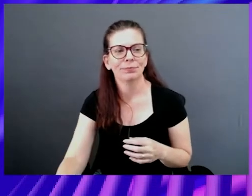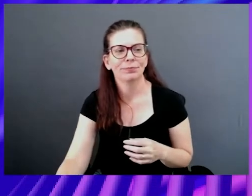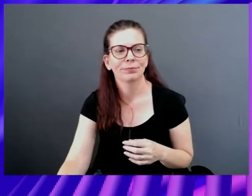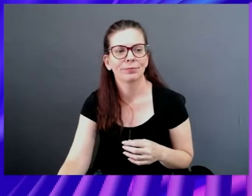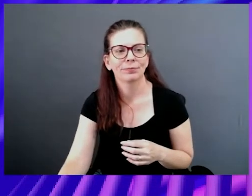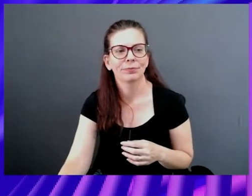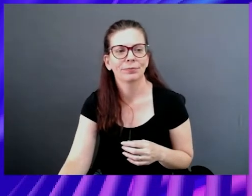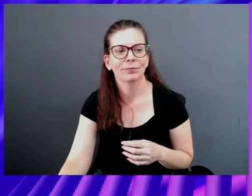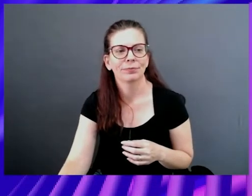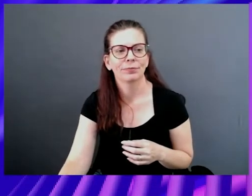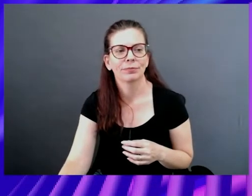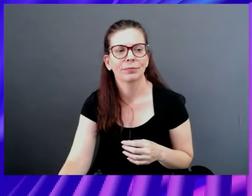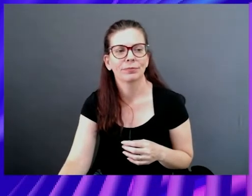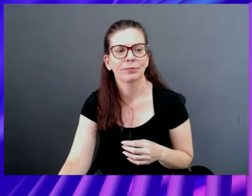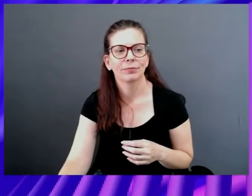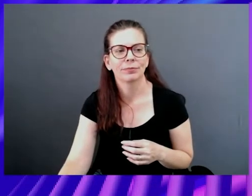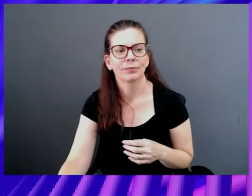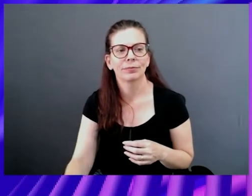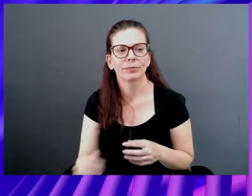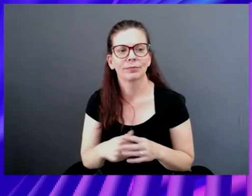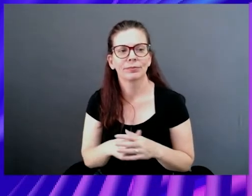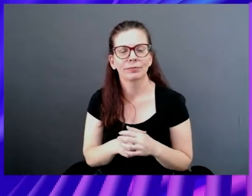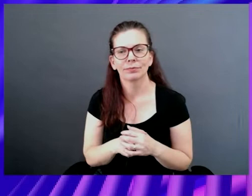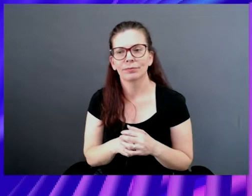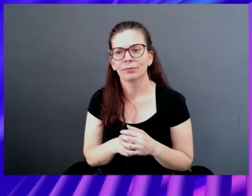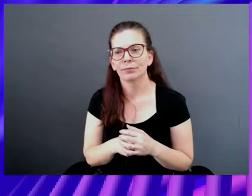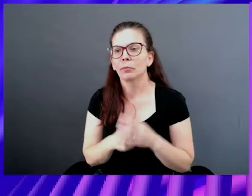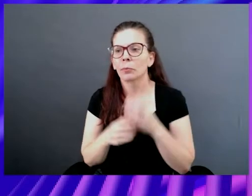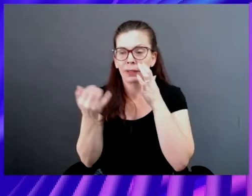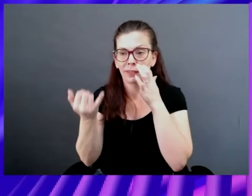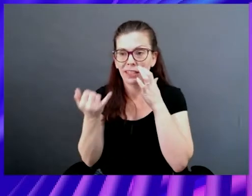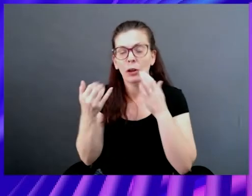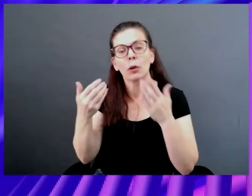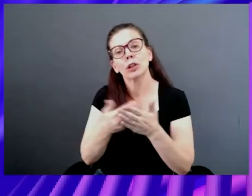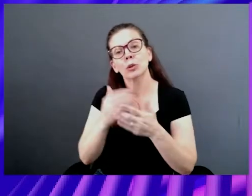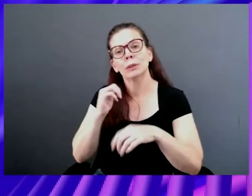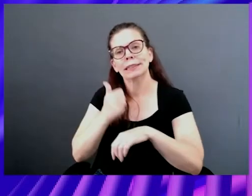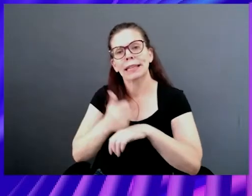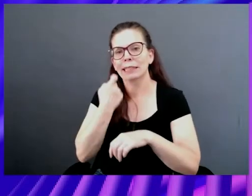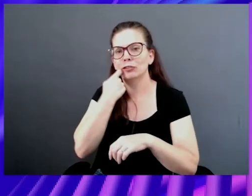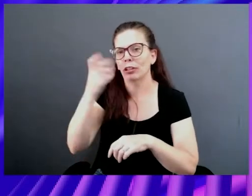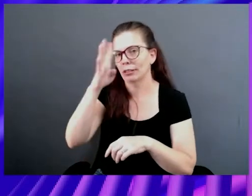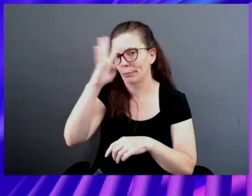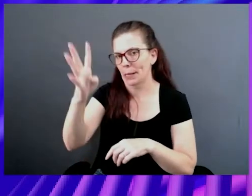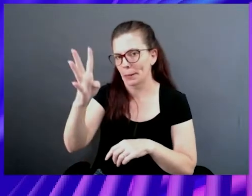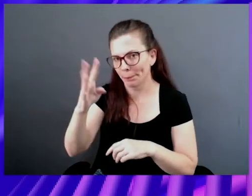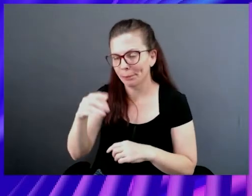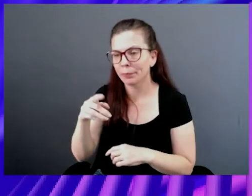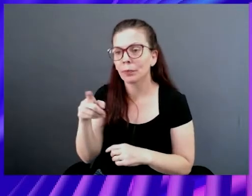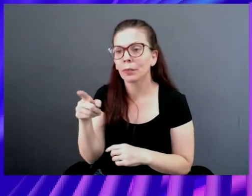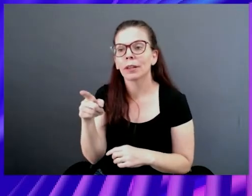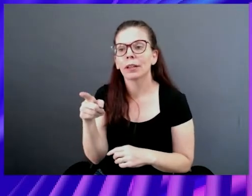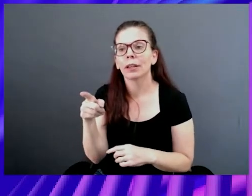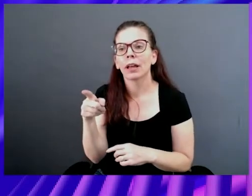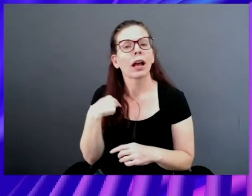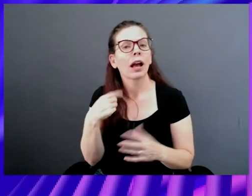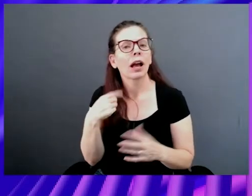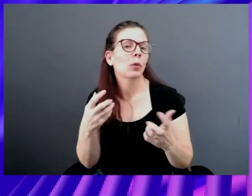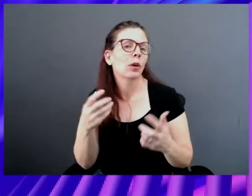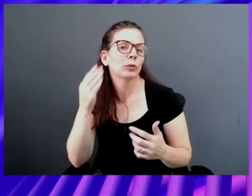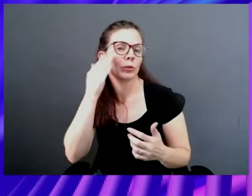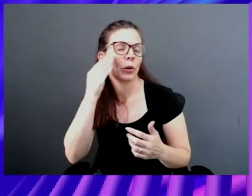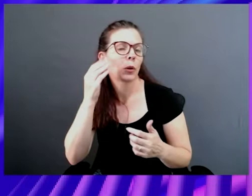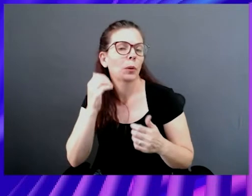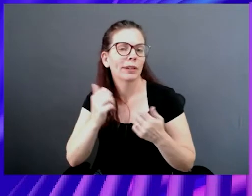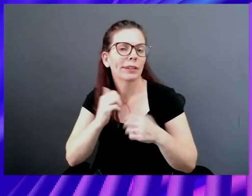And just put that here. So here is a new setting I just made up. It is, I want to know what is the existing table name.